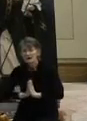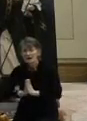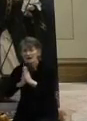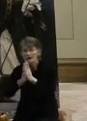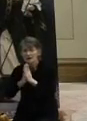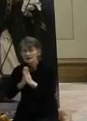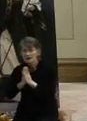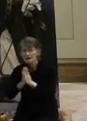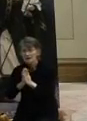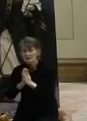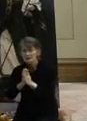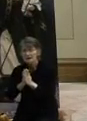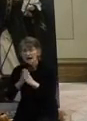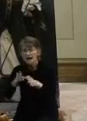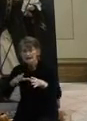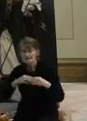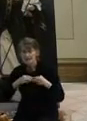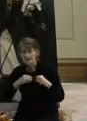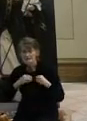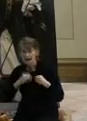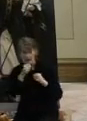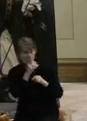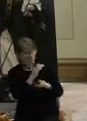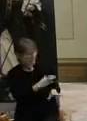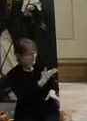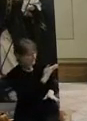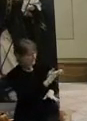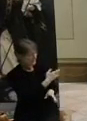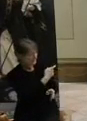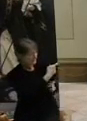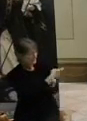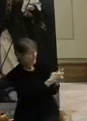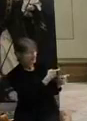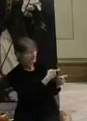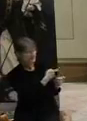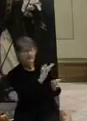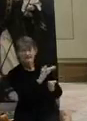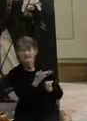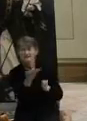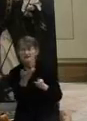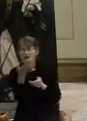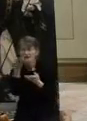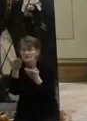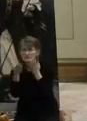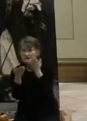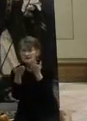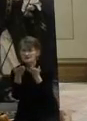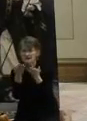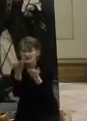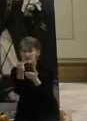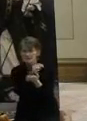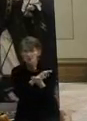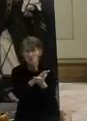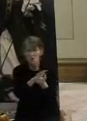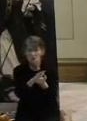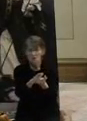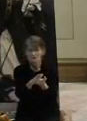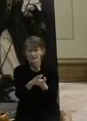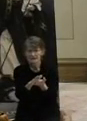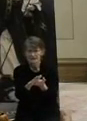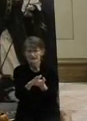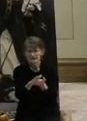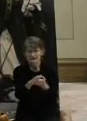our Lord, that you accept and bless these gifts, these offerings, these holy and